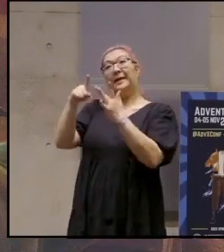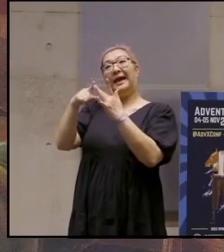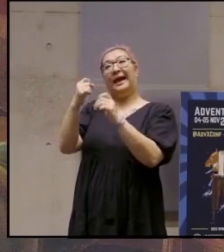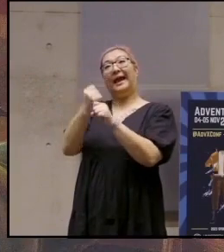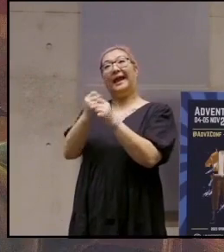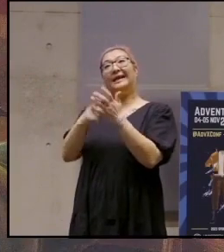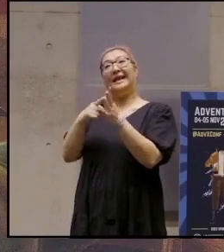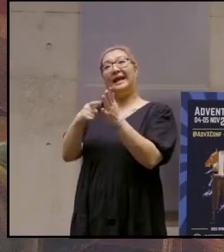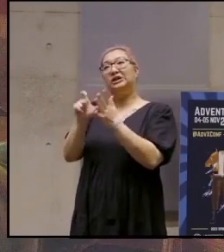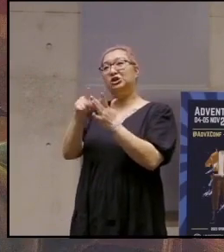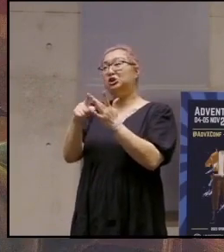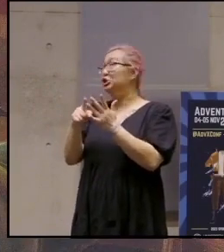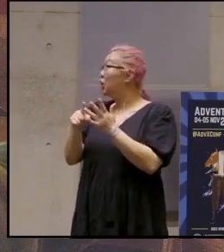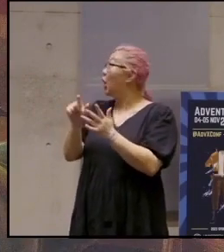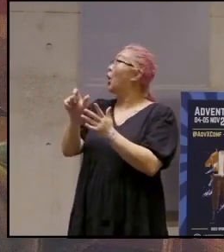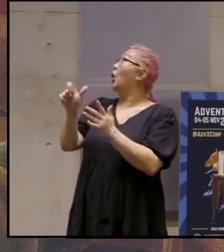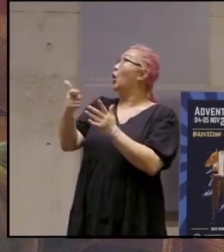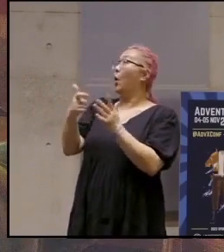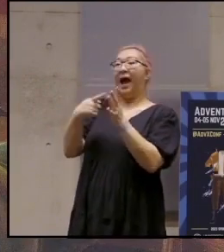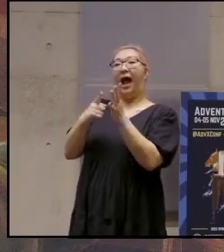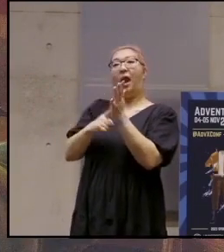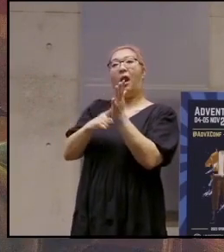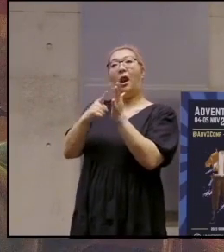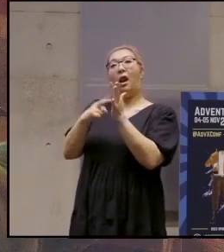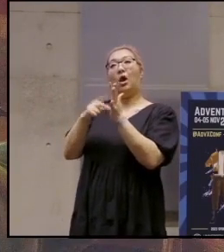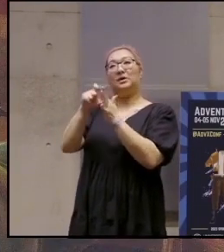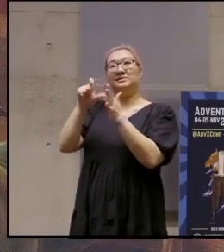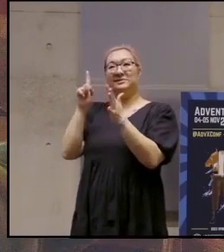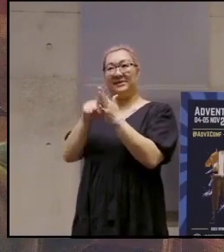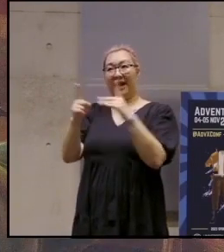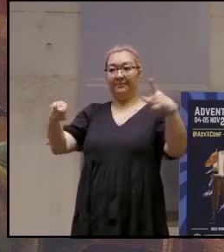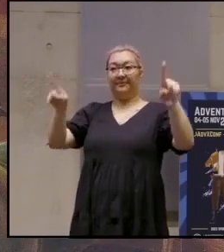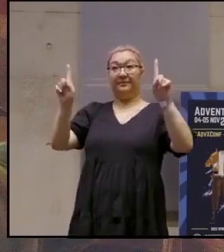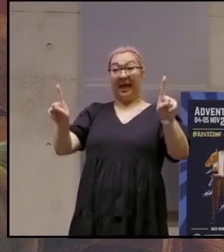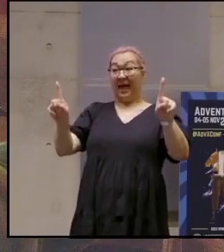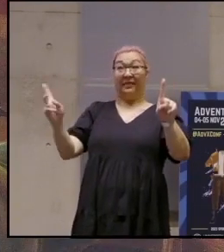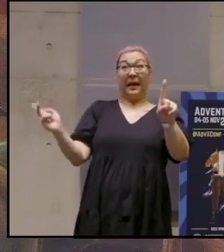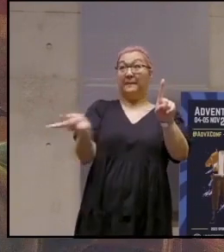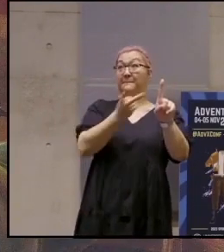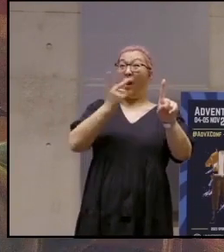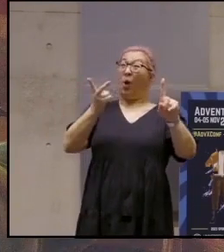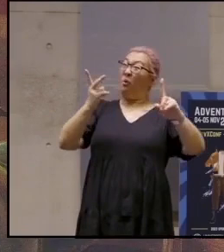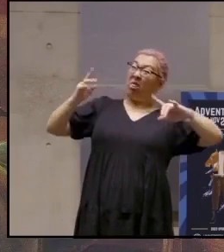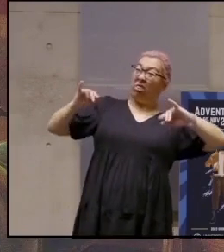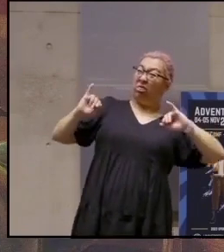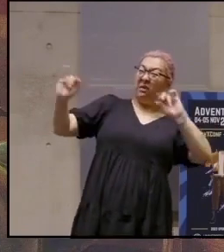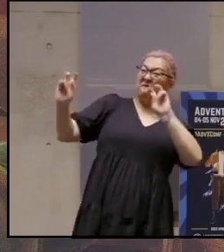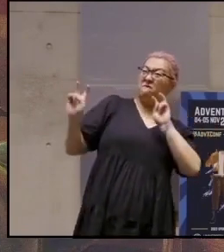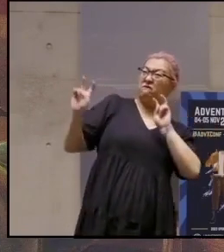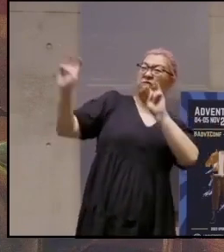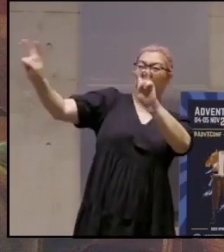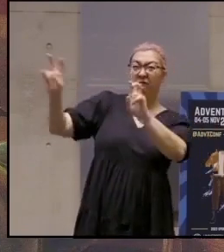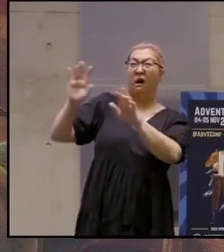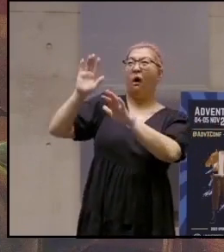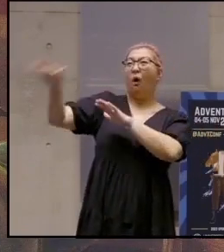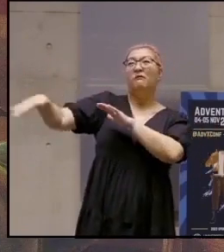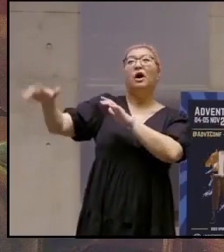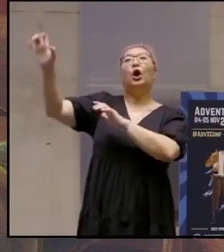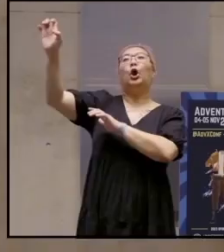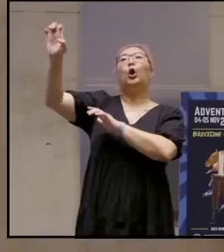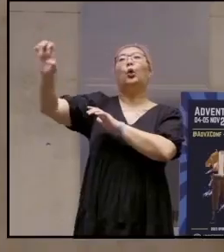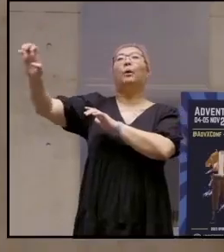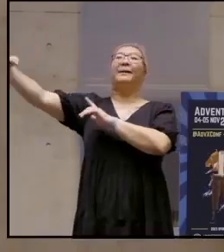fought against European rule. I say European because the Napoleonic Wars messed everything up and it was all very complicated, but we're not going to go into that.